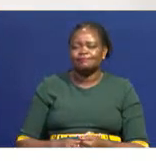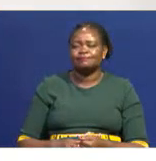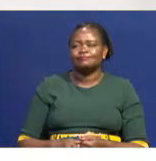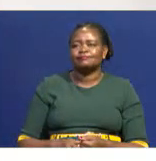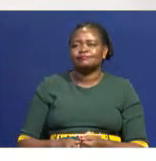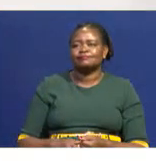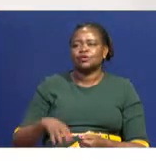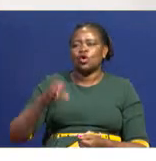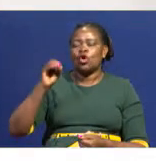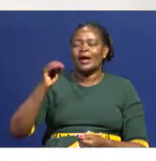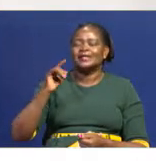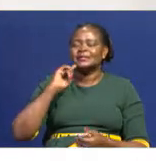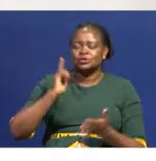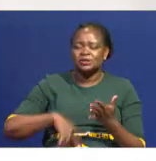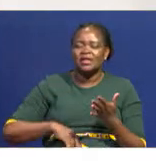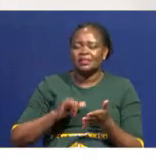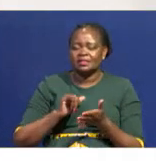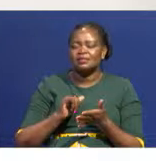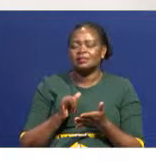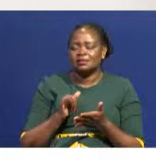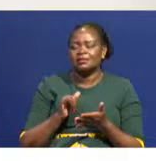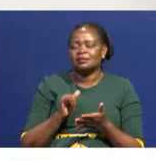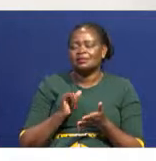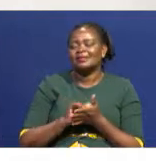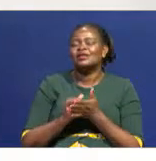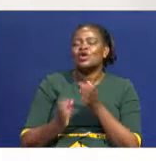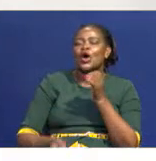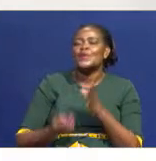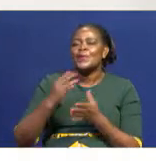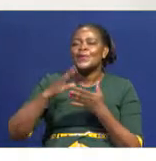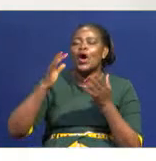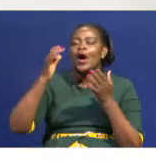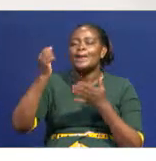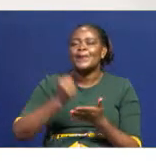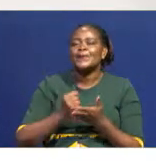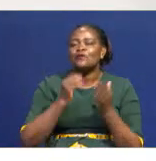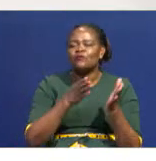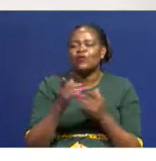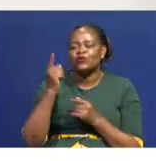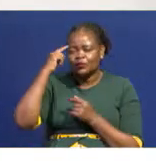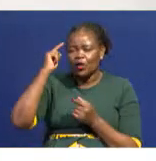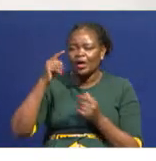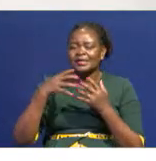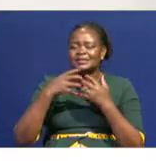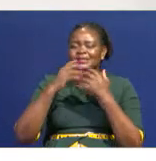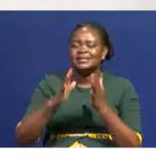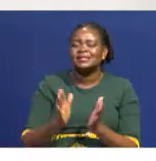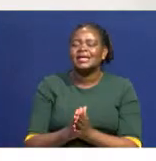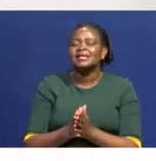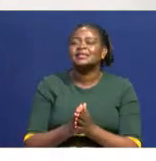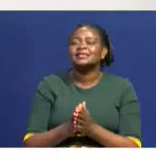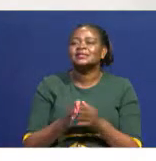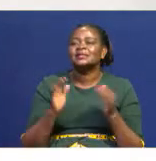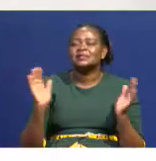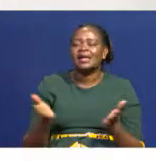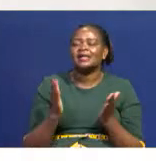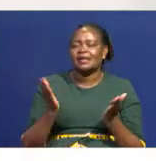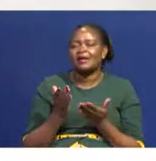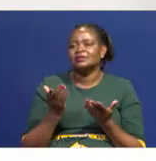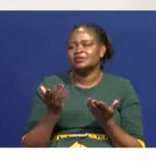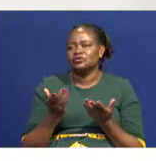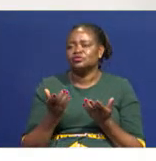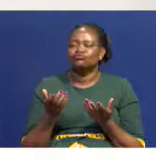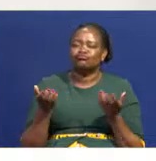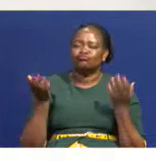Margaret Ogai says this will create more employment opportunities for engineers as well as encourage uptake